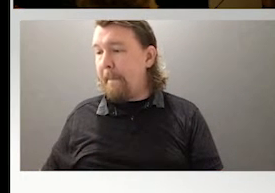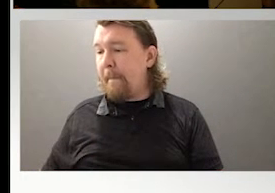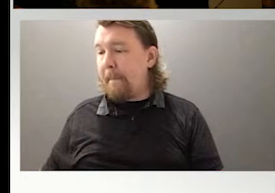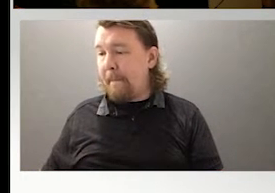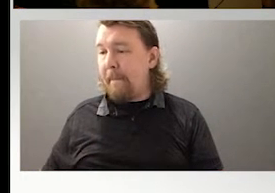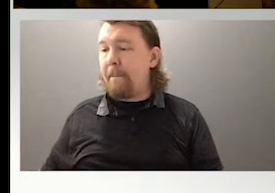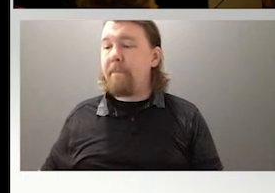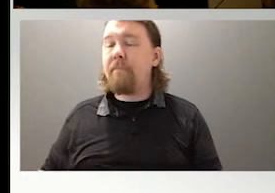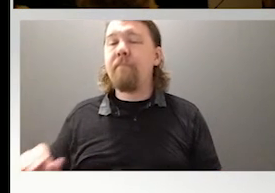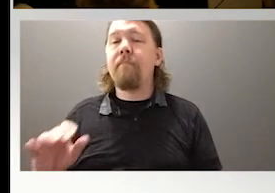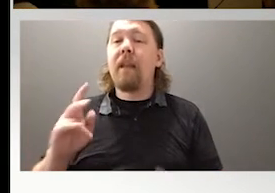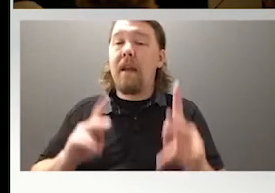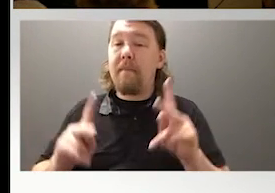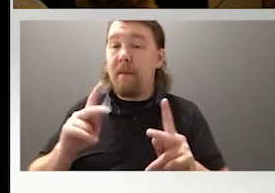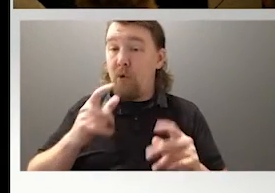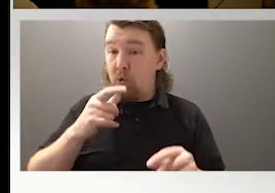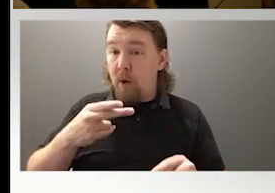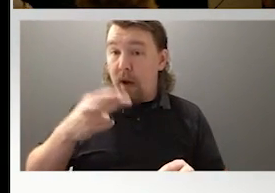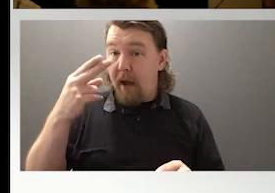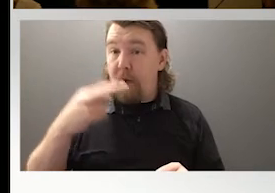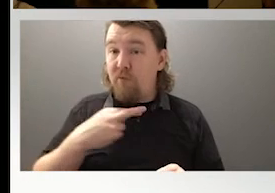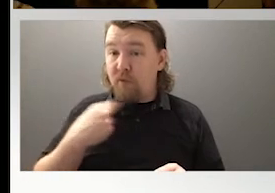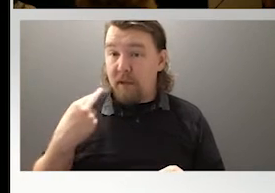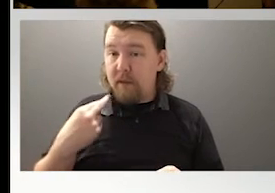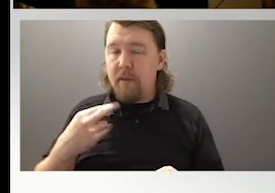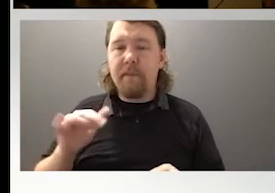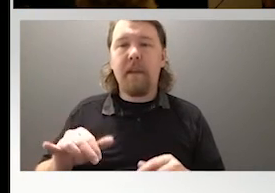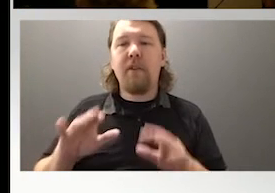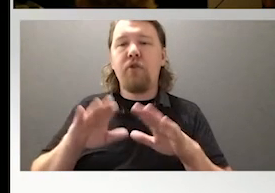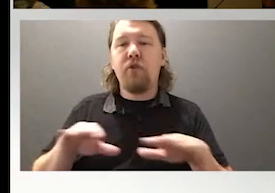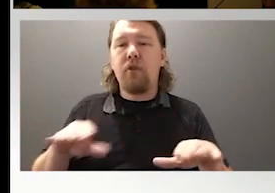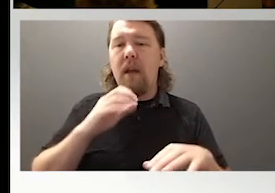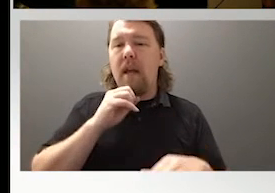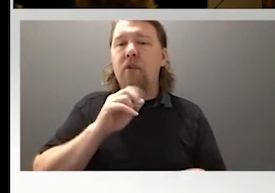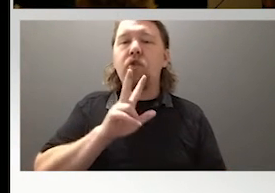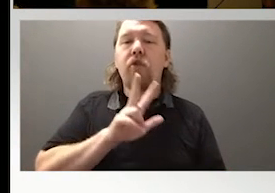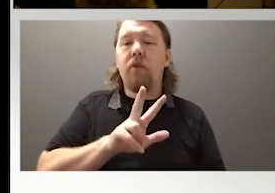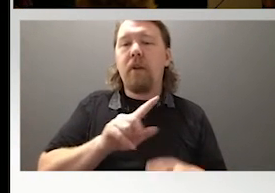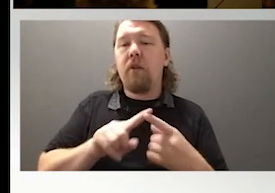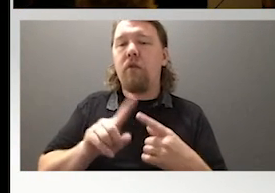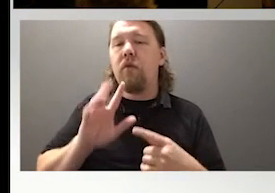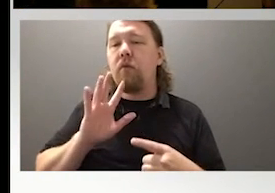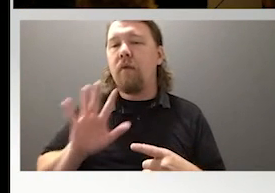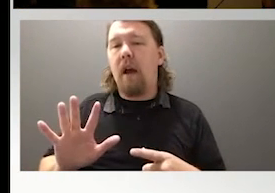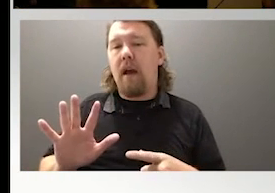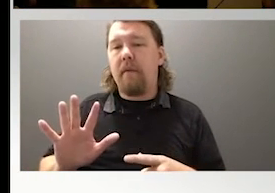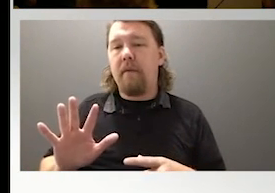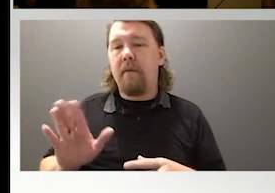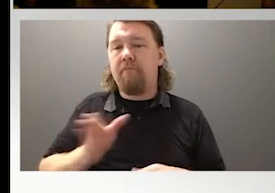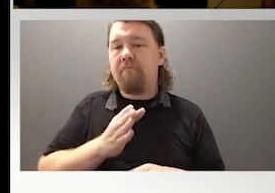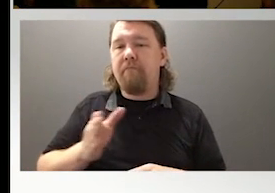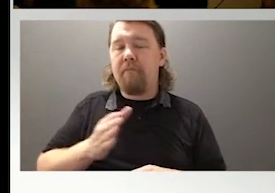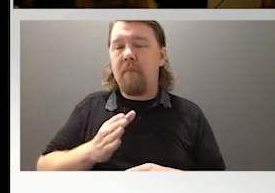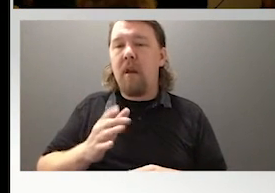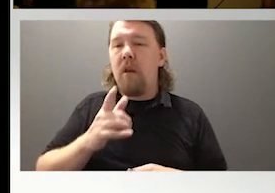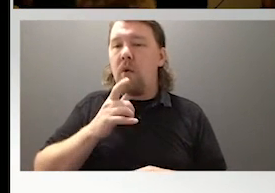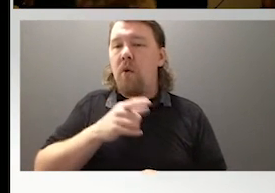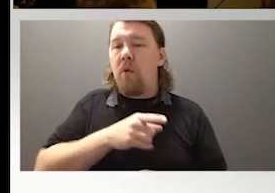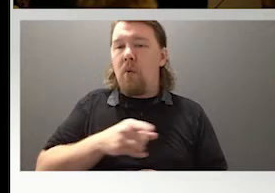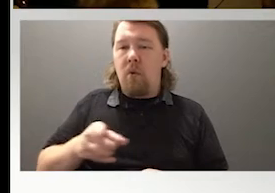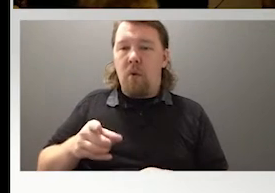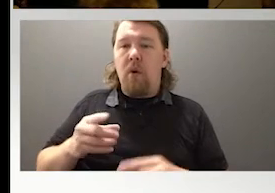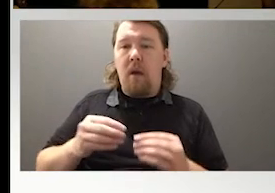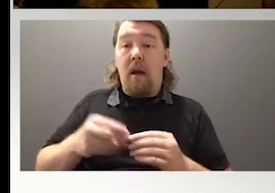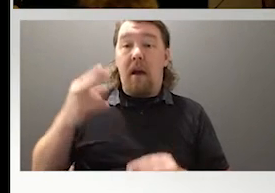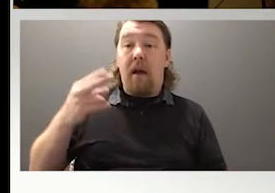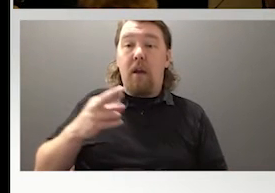Individuals considered high risk. These are children ages 3 to 5 who are at